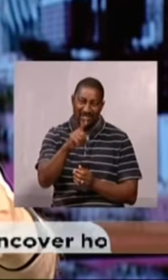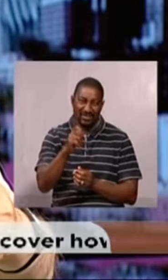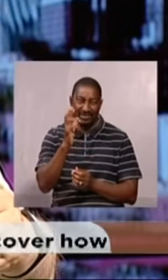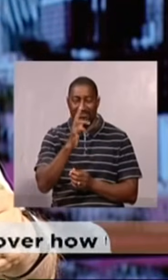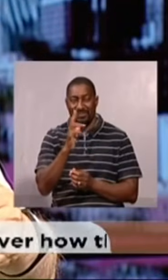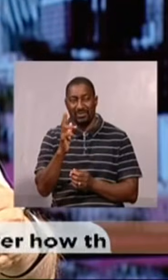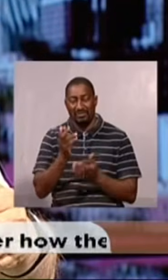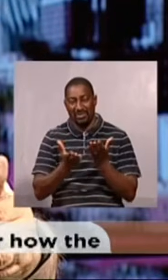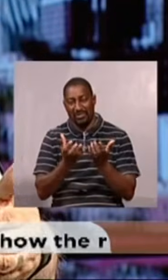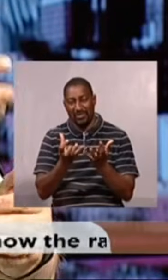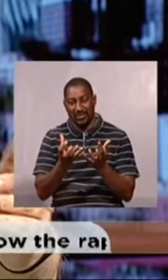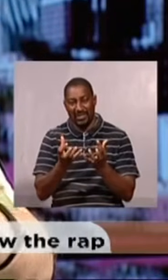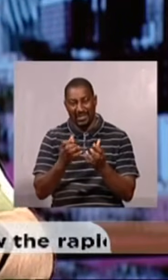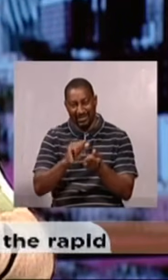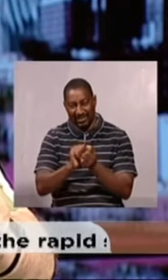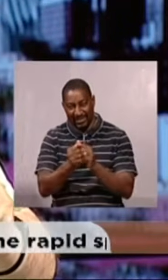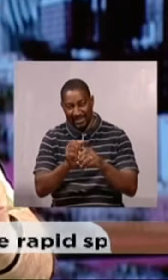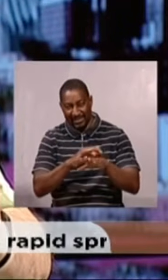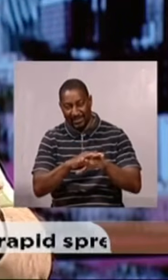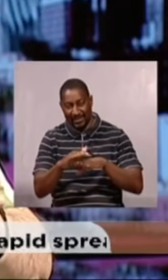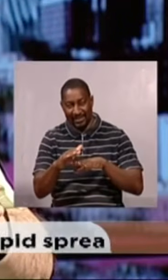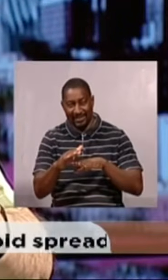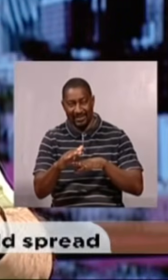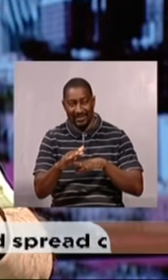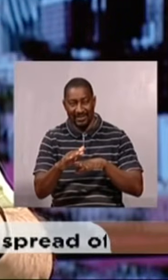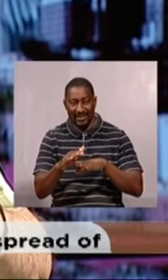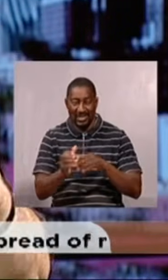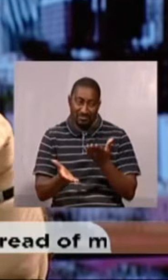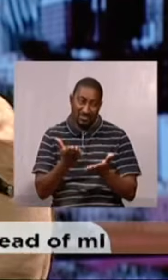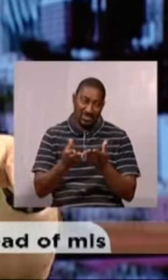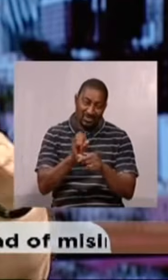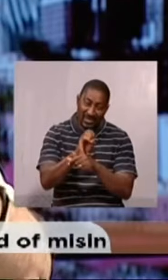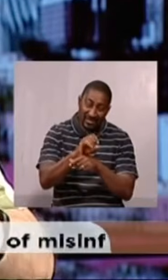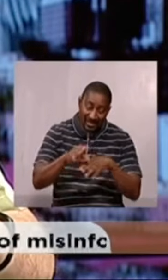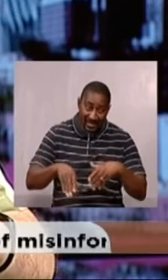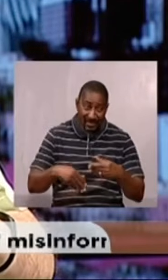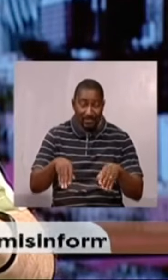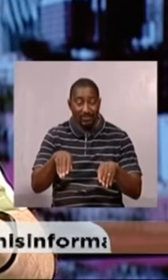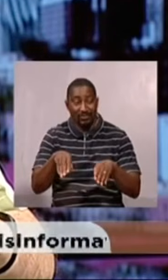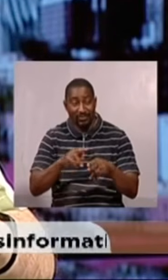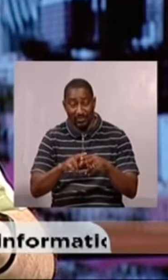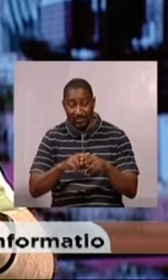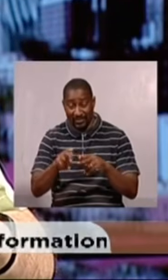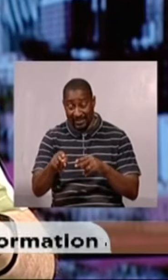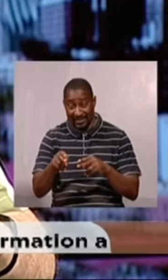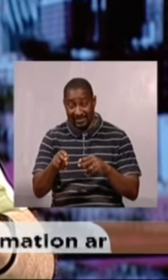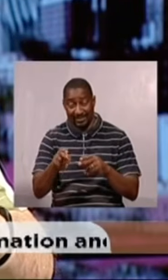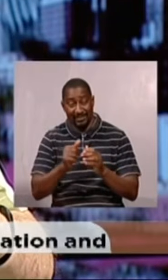digital strategies like Rupesh to advise them a bit more about how to do better. But in terms of the policy issues,